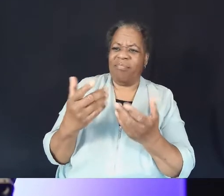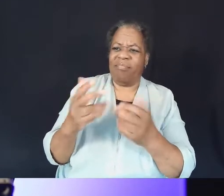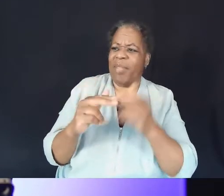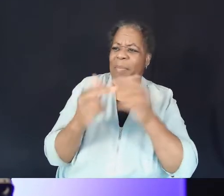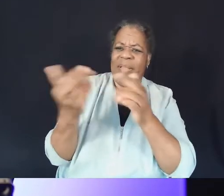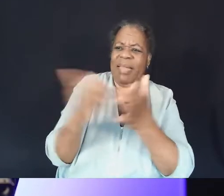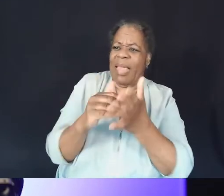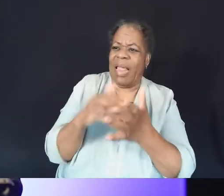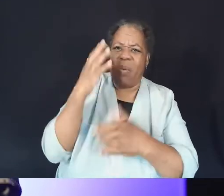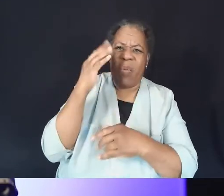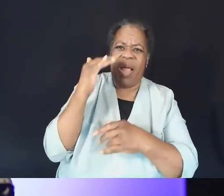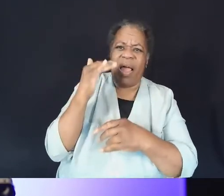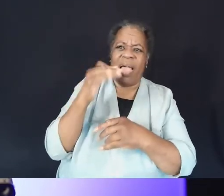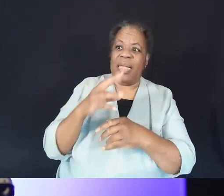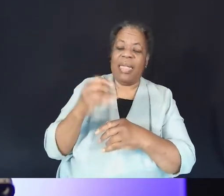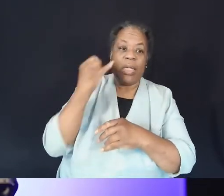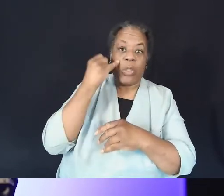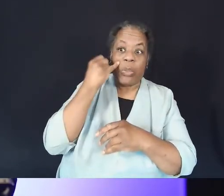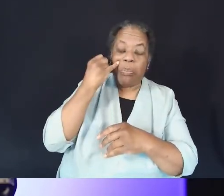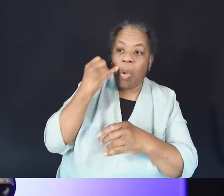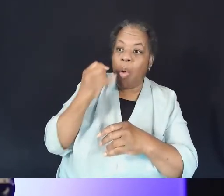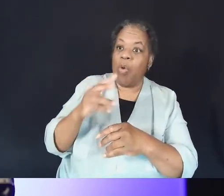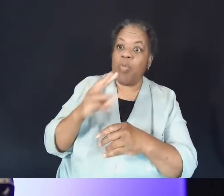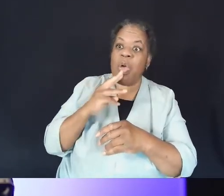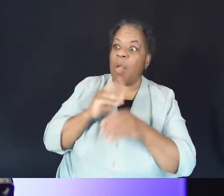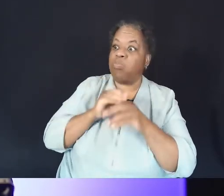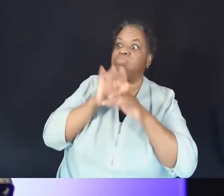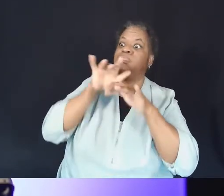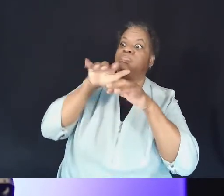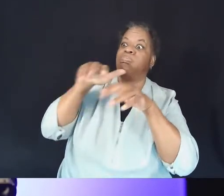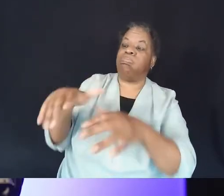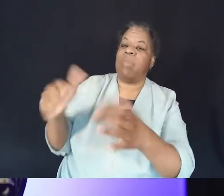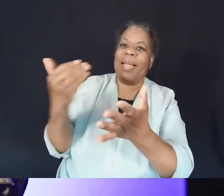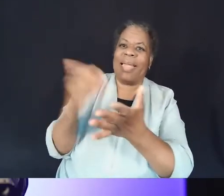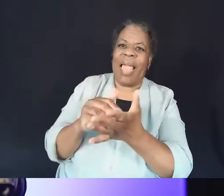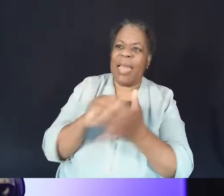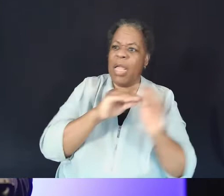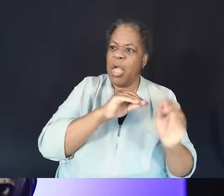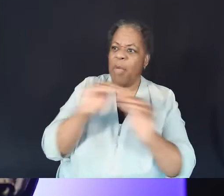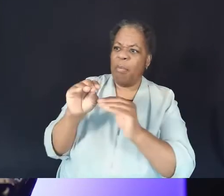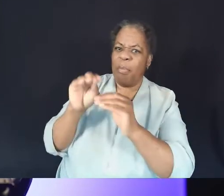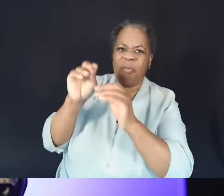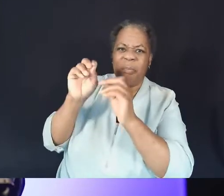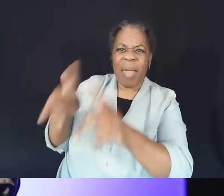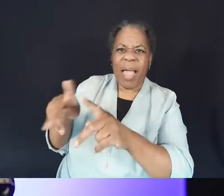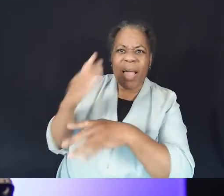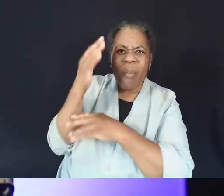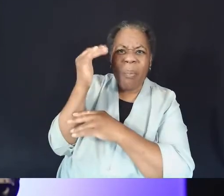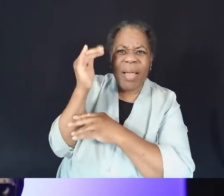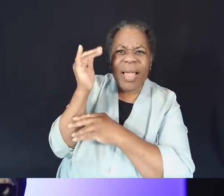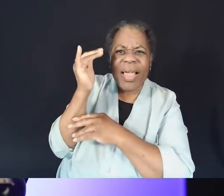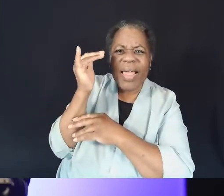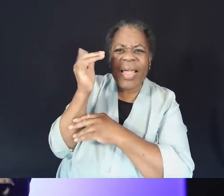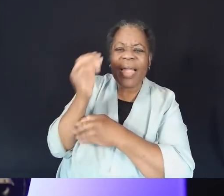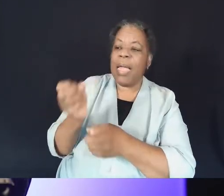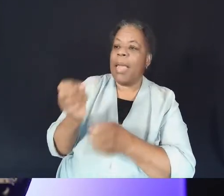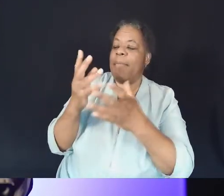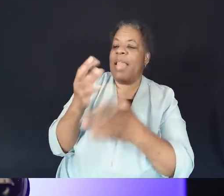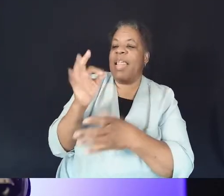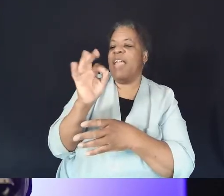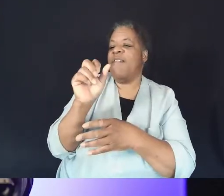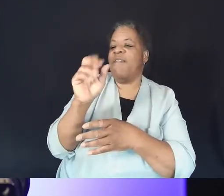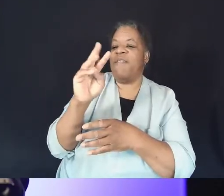what if it floods again? And why move back here? There were many people who took the FEMA payments and moved to